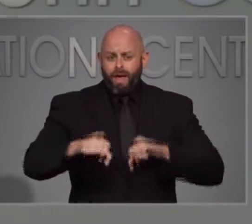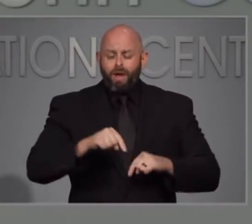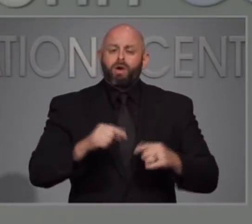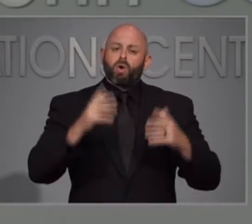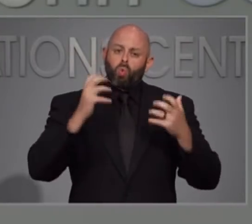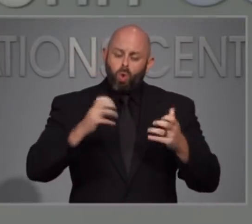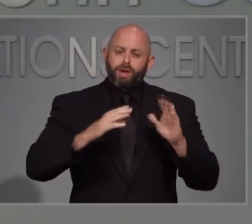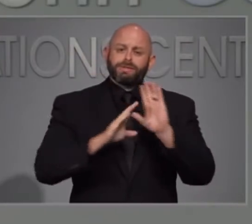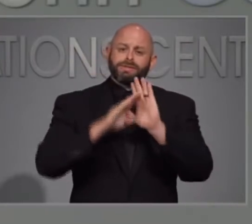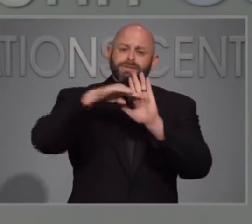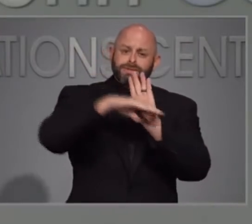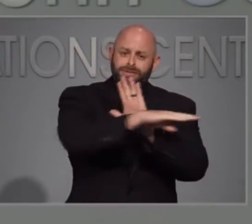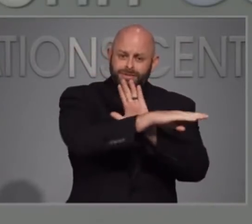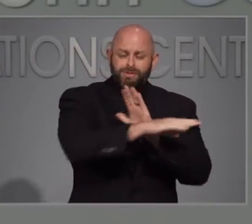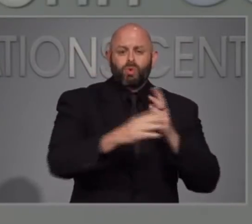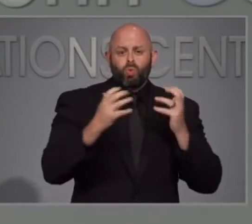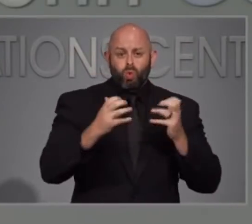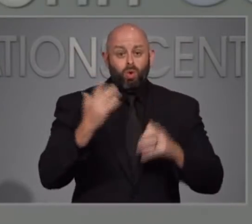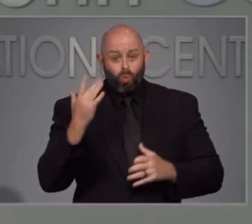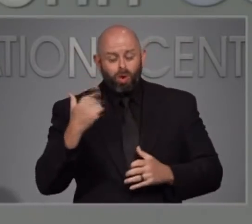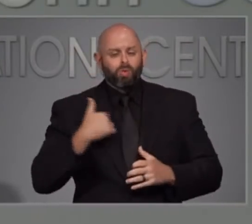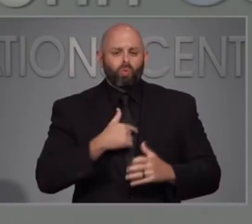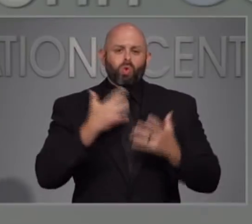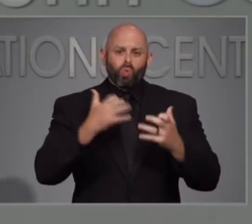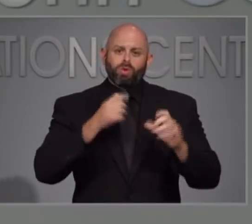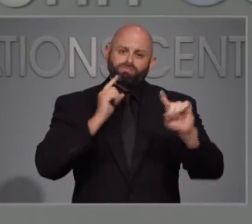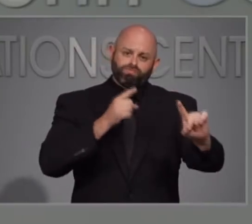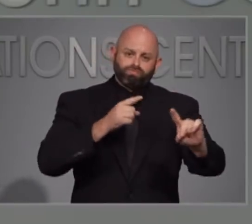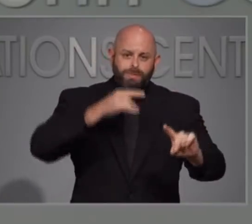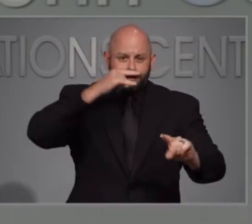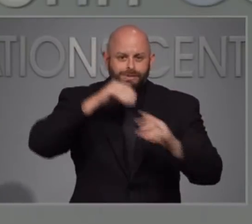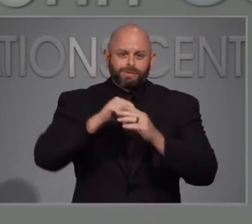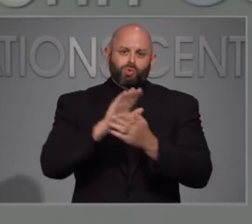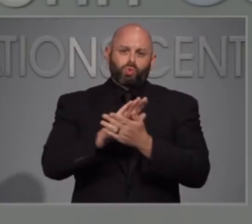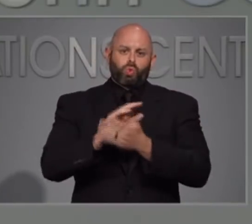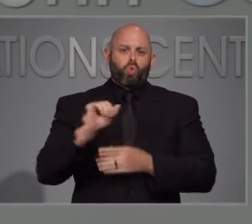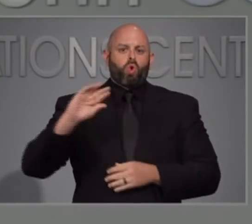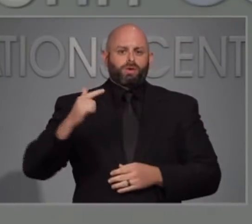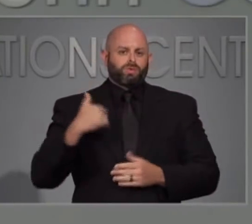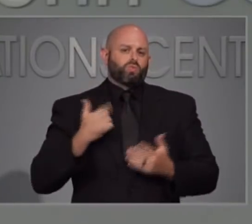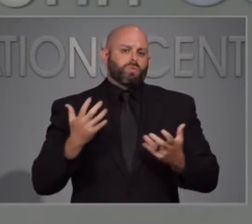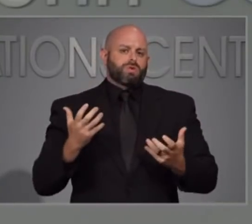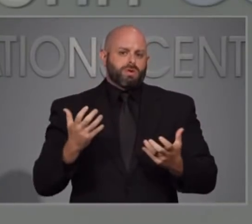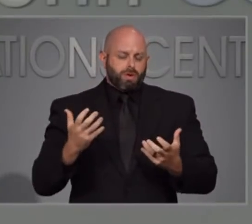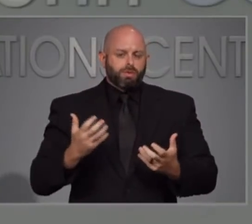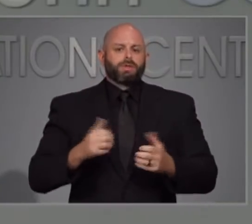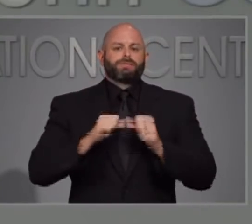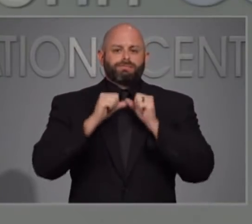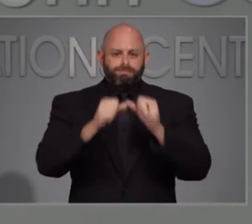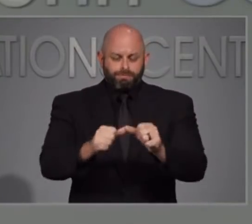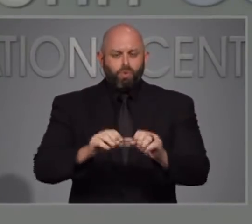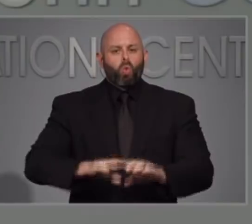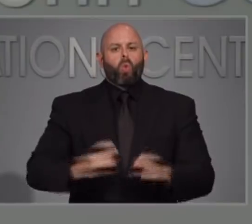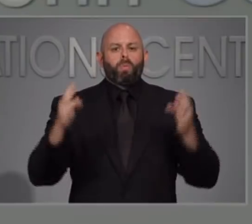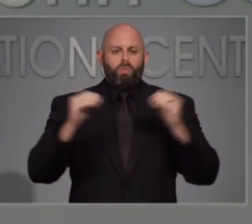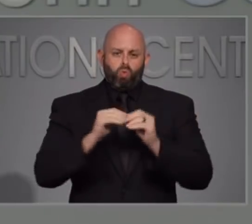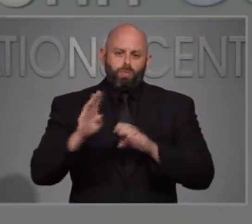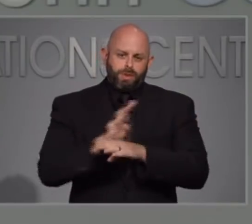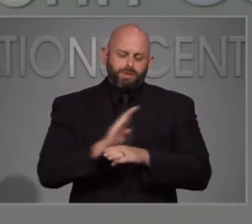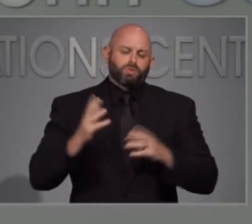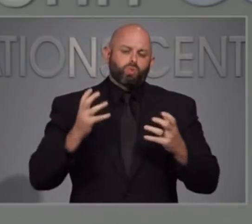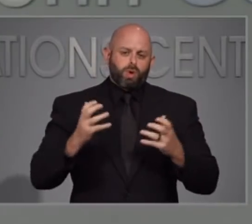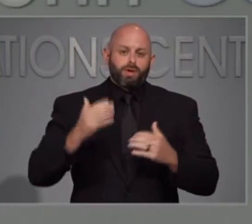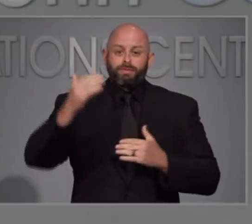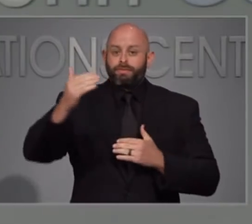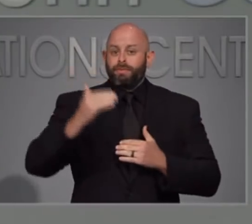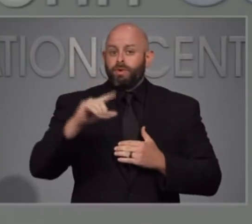level things off so we can get our kids in school and continuing to ease restrictions. Next